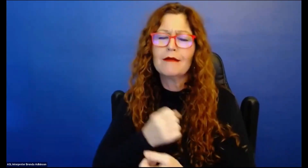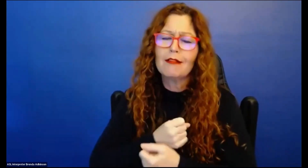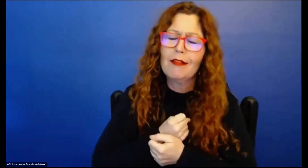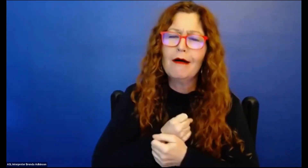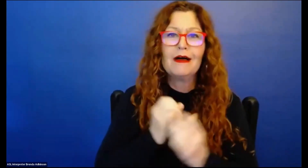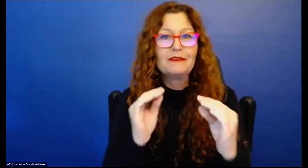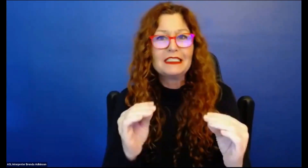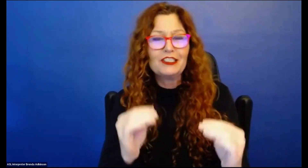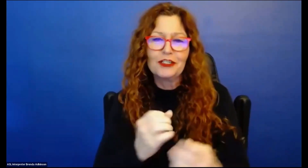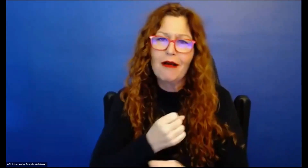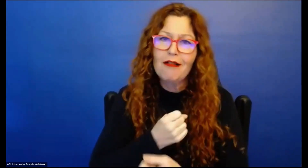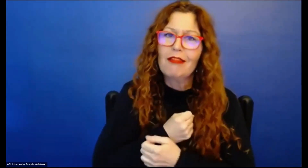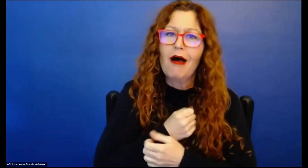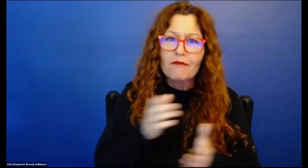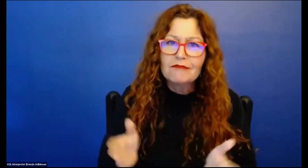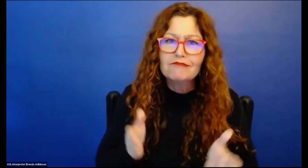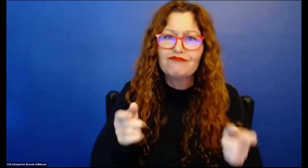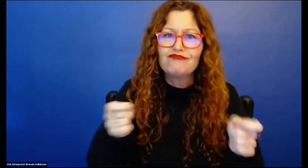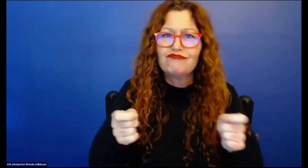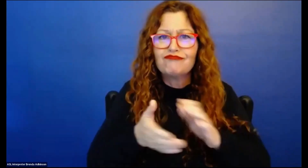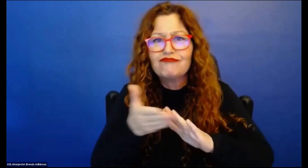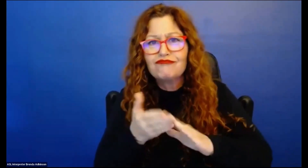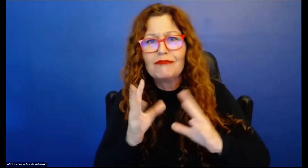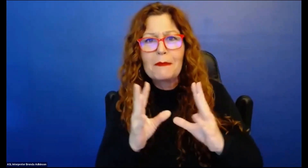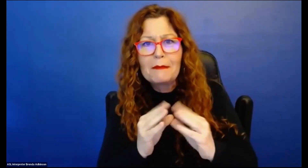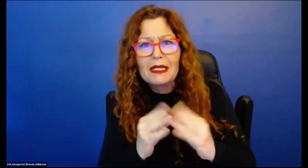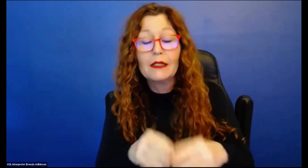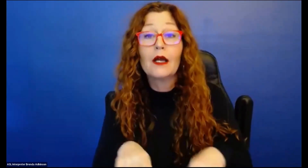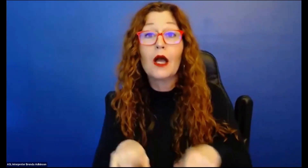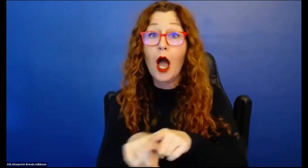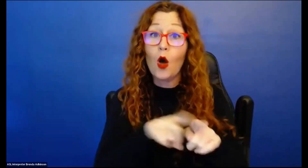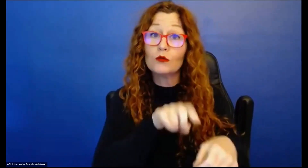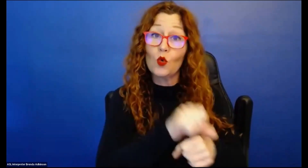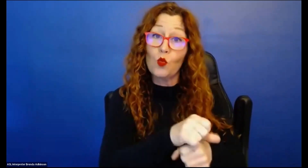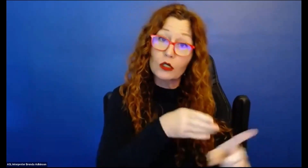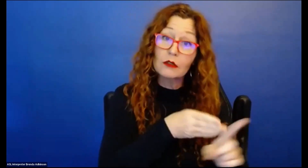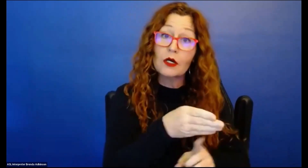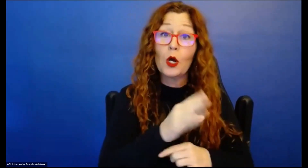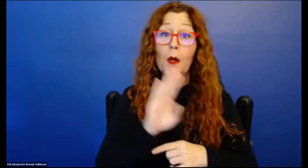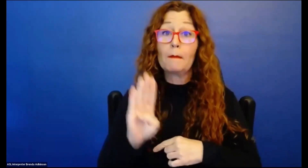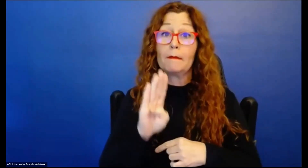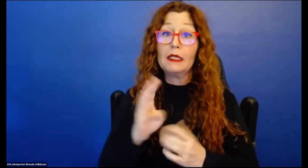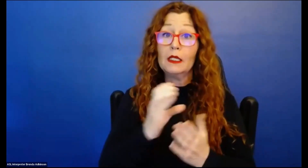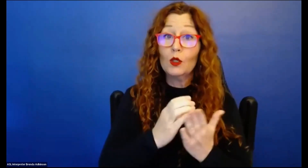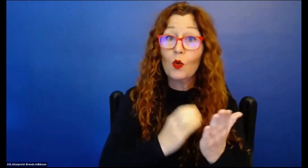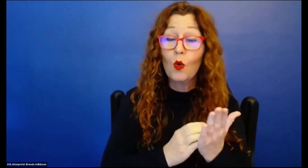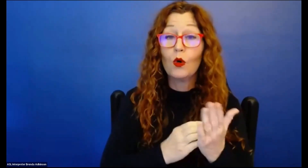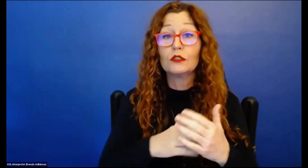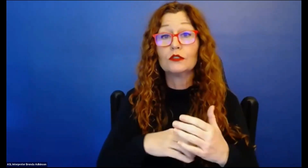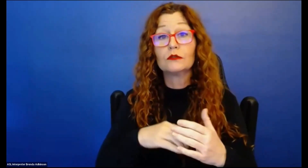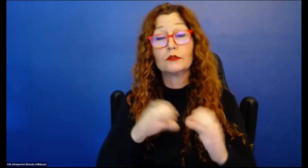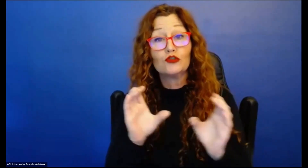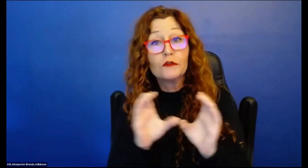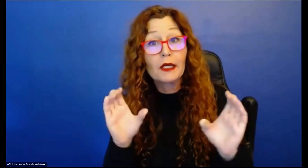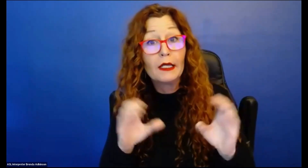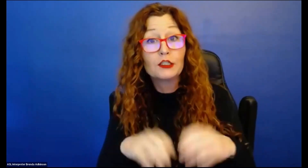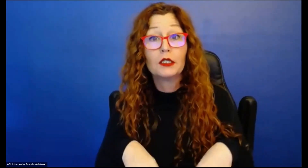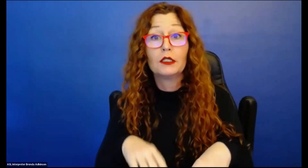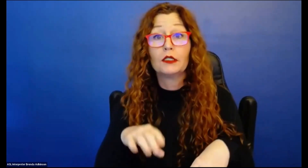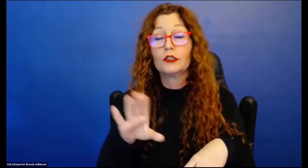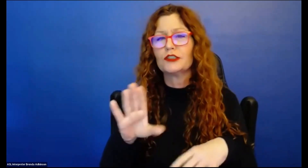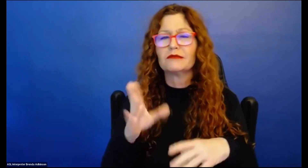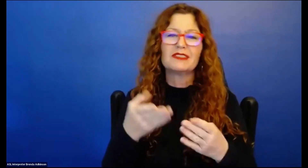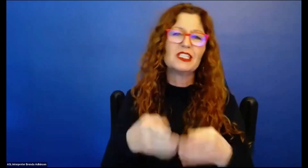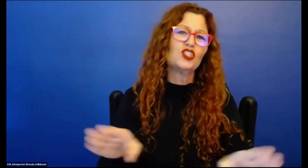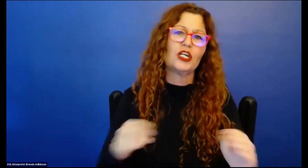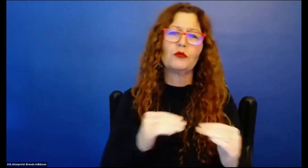facilitate. I also work on stuff like our B Corps certification, which is very exciting, our Just label, and just sort of general